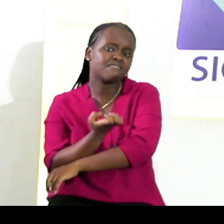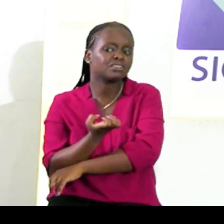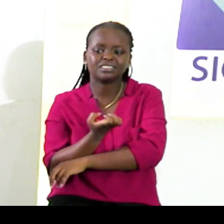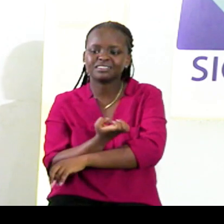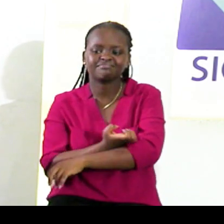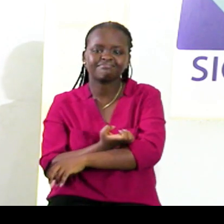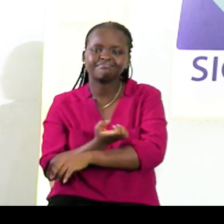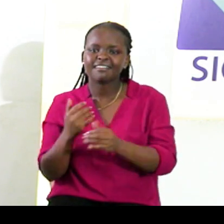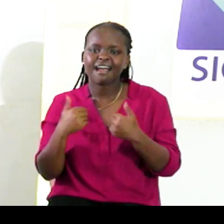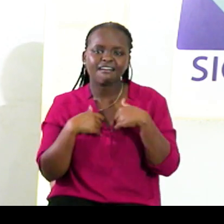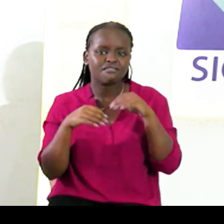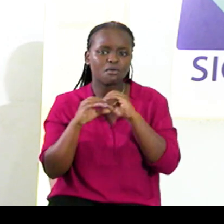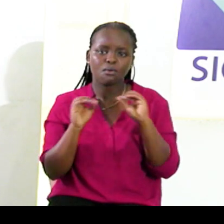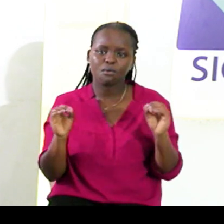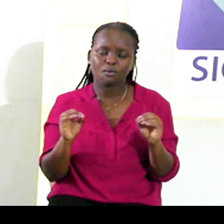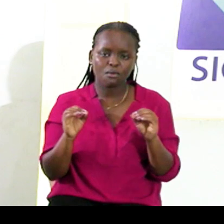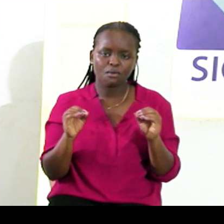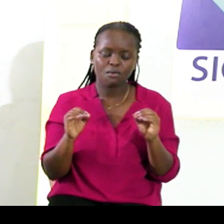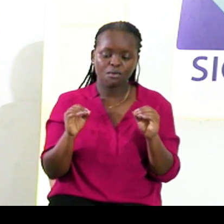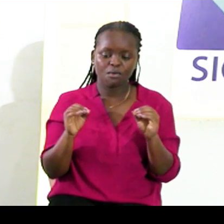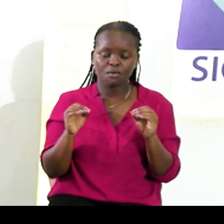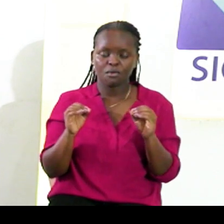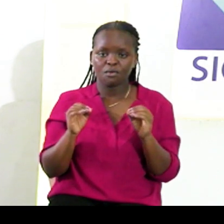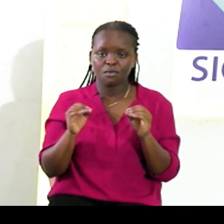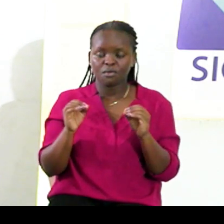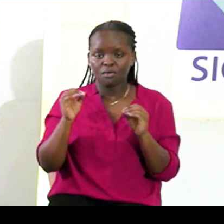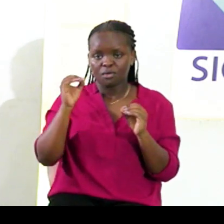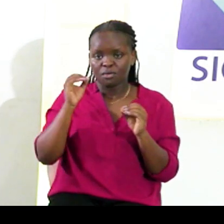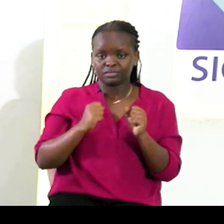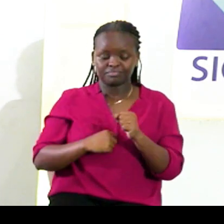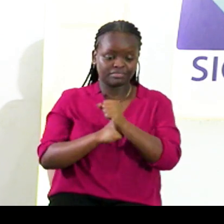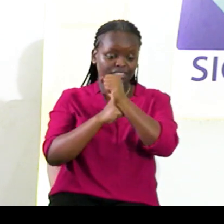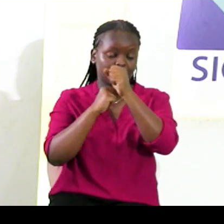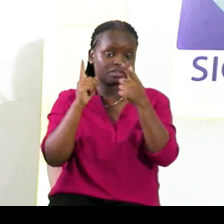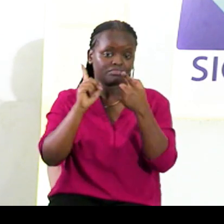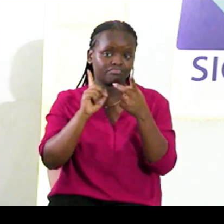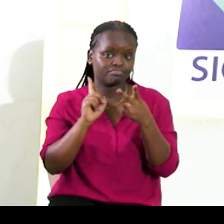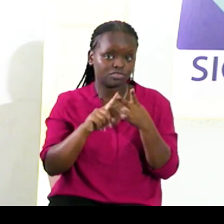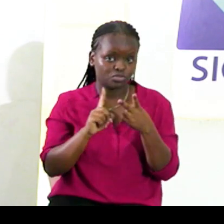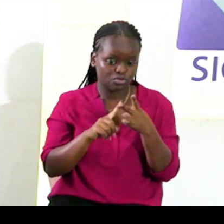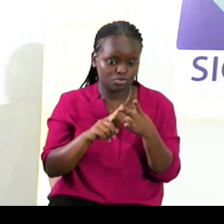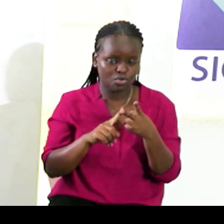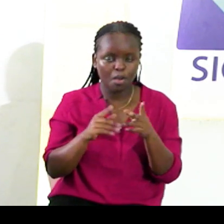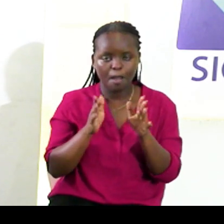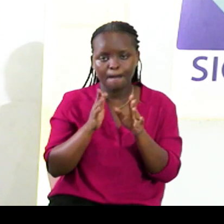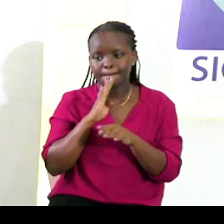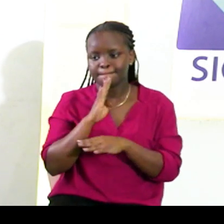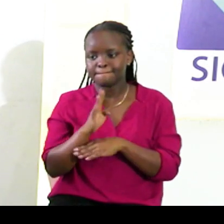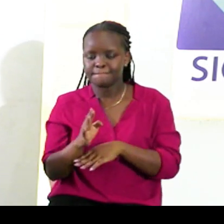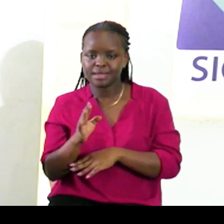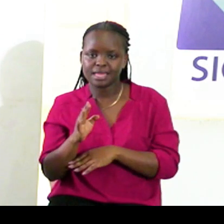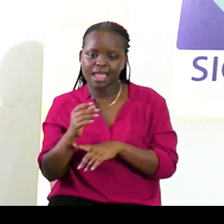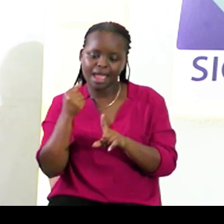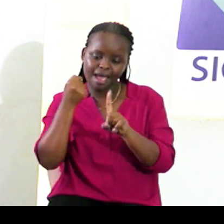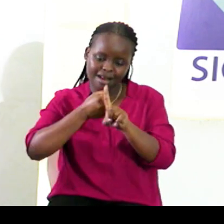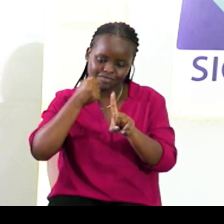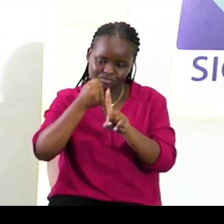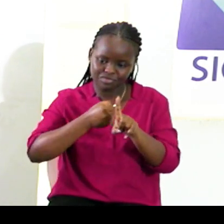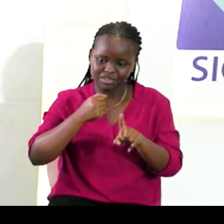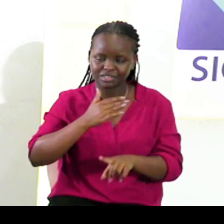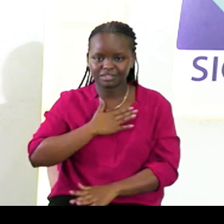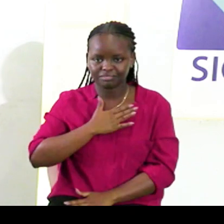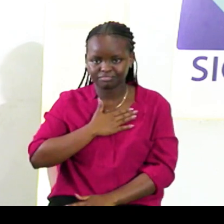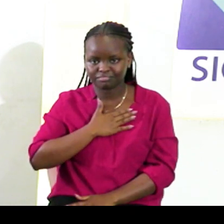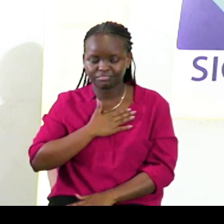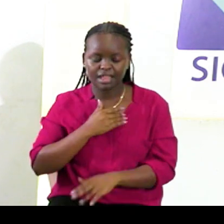way in being consumers. Number two, they should also be our advocates. They should help